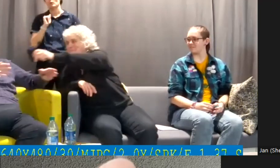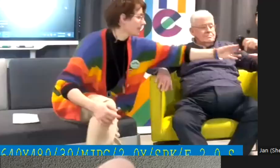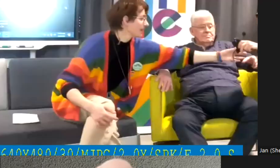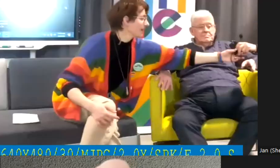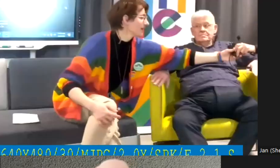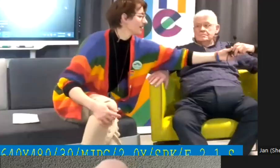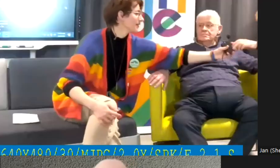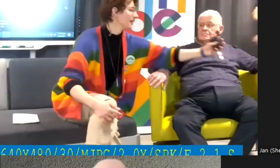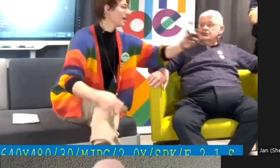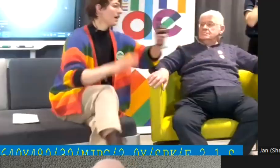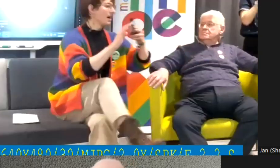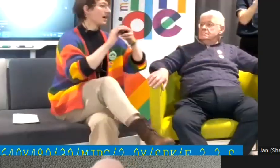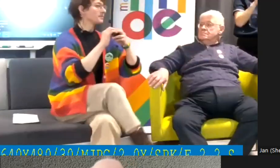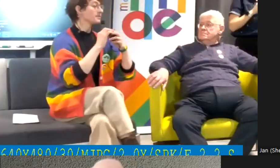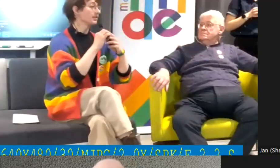briefly.